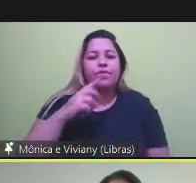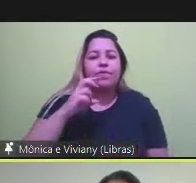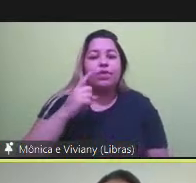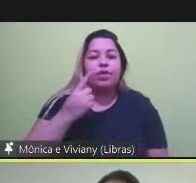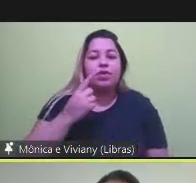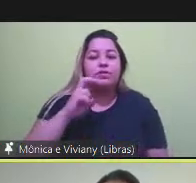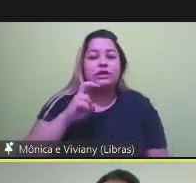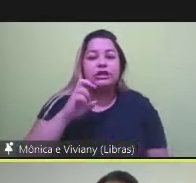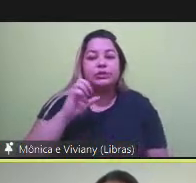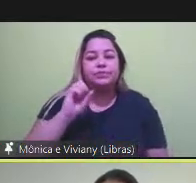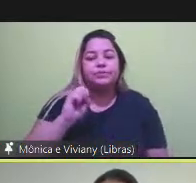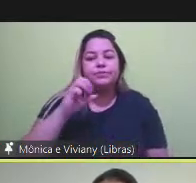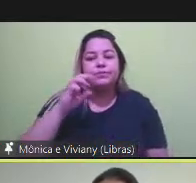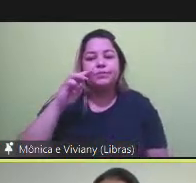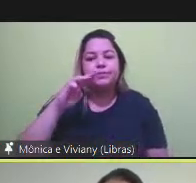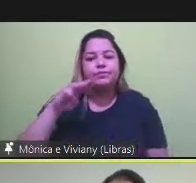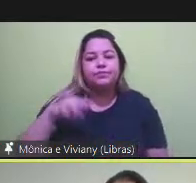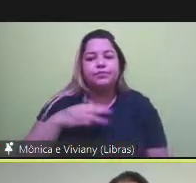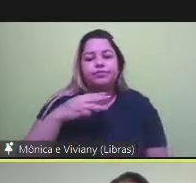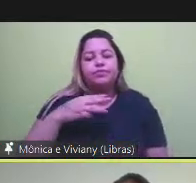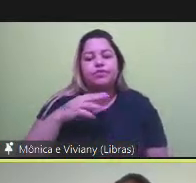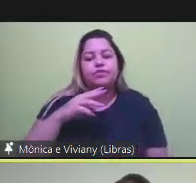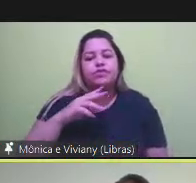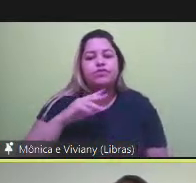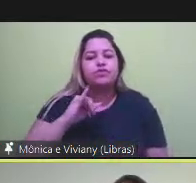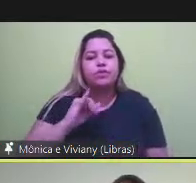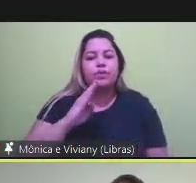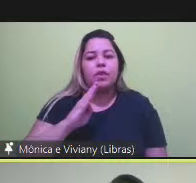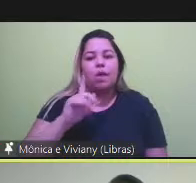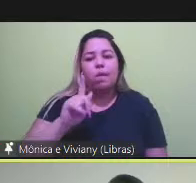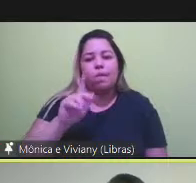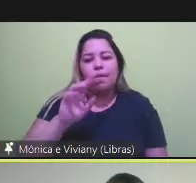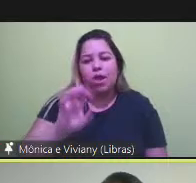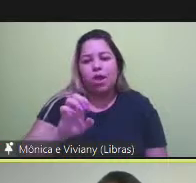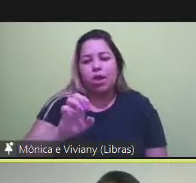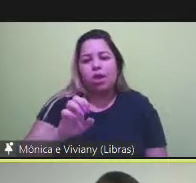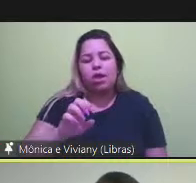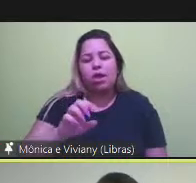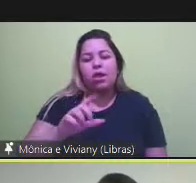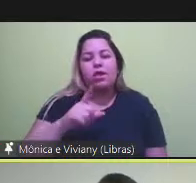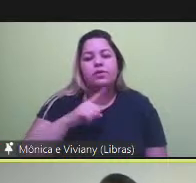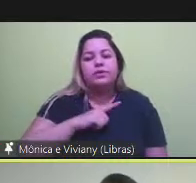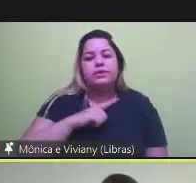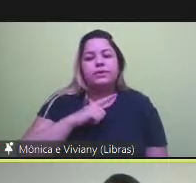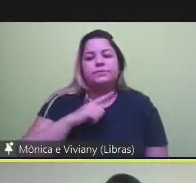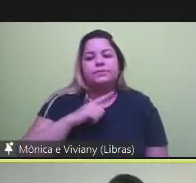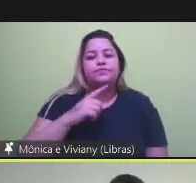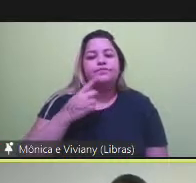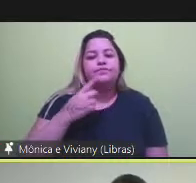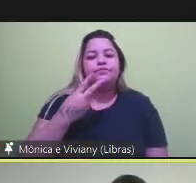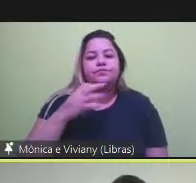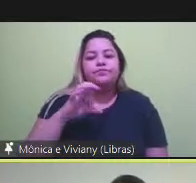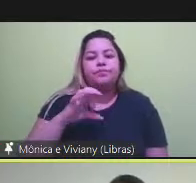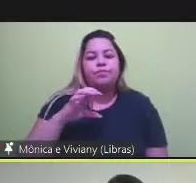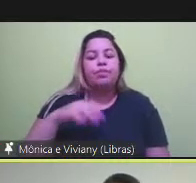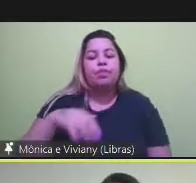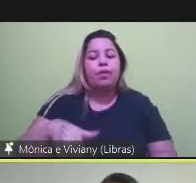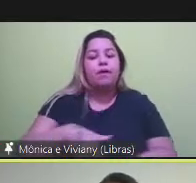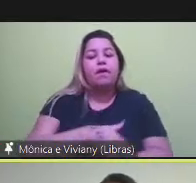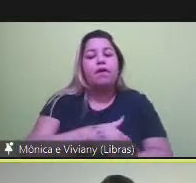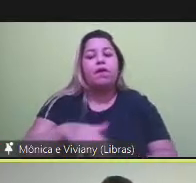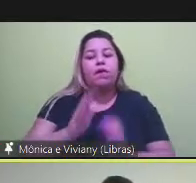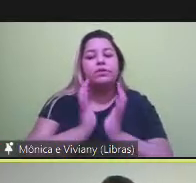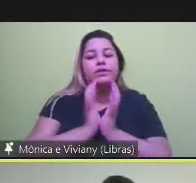52.9 square kilometers. We have around 158,000 inhabitants. We have 29